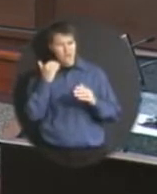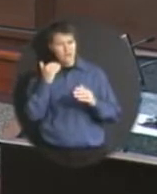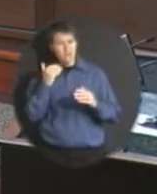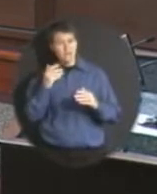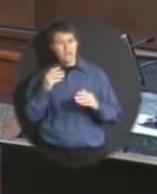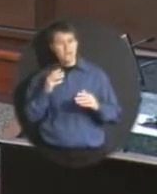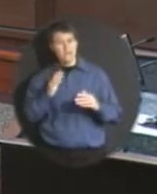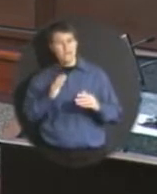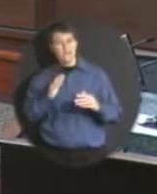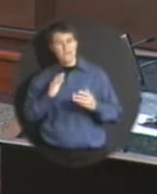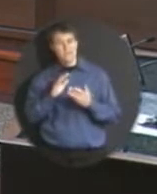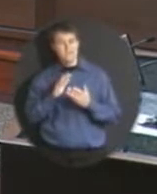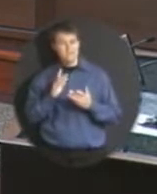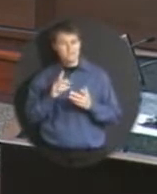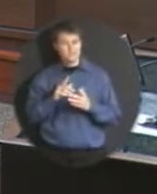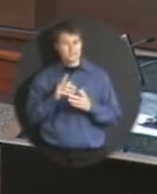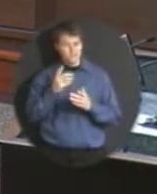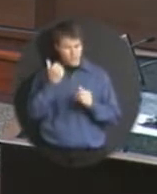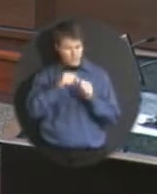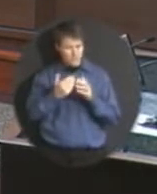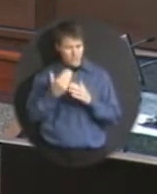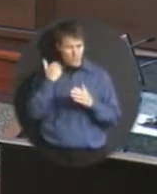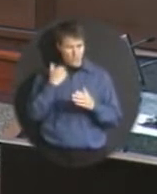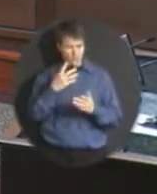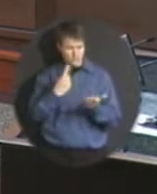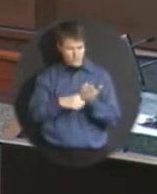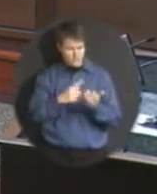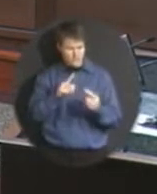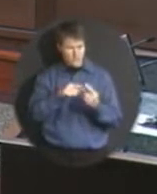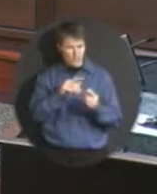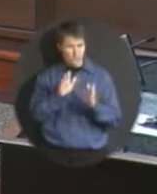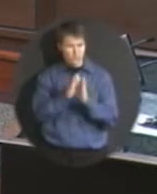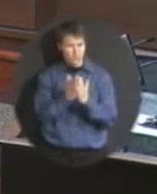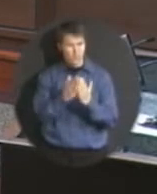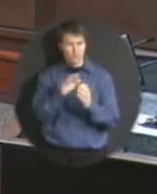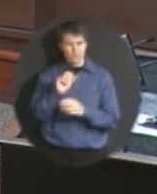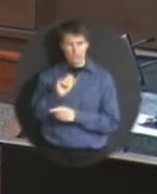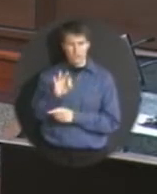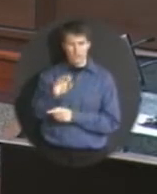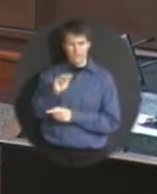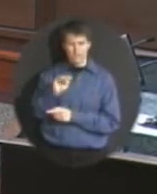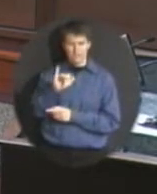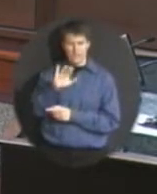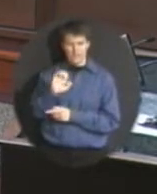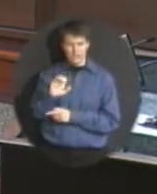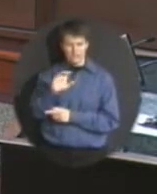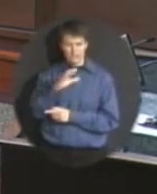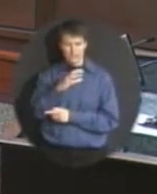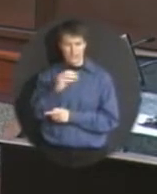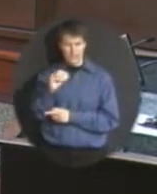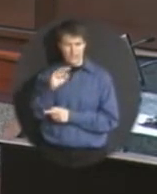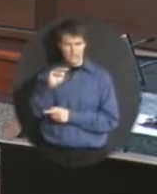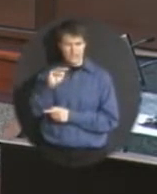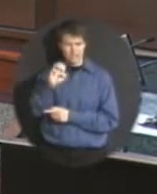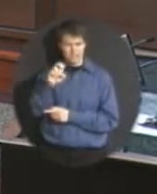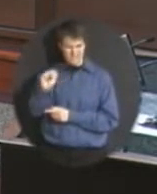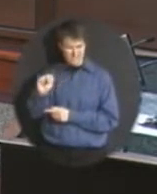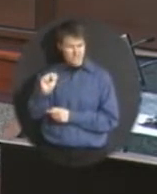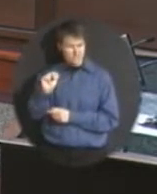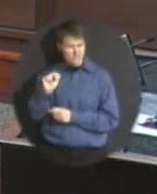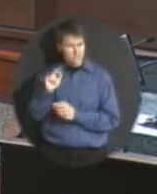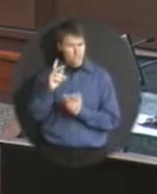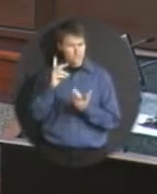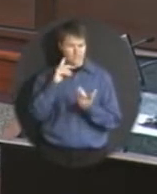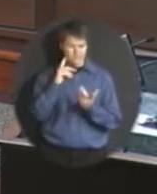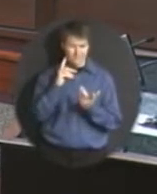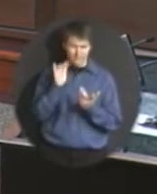tenure, we had discussion about of mice and men. And there's a lot of stuff of mice and men that probably would not be accessible, that would be